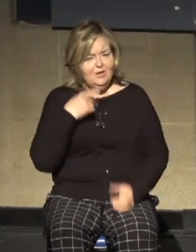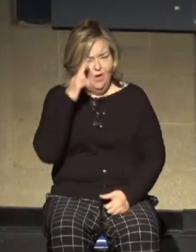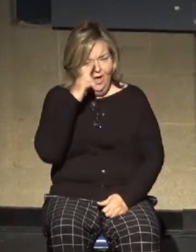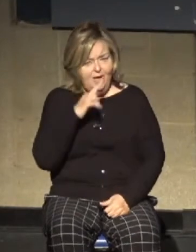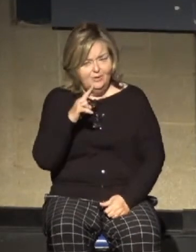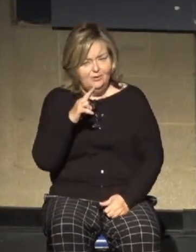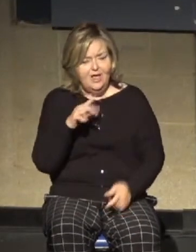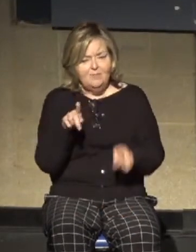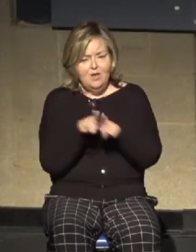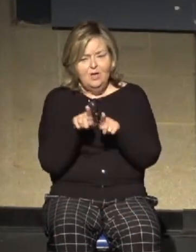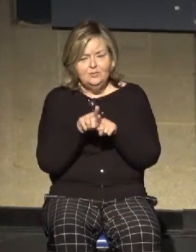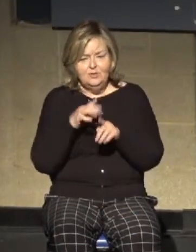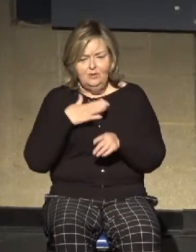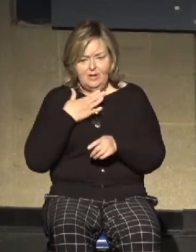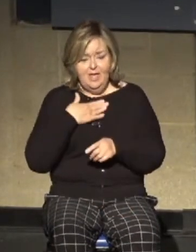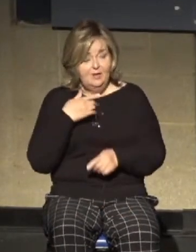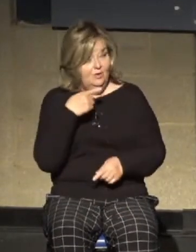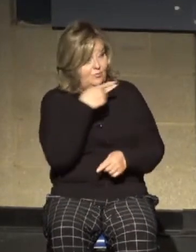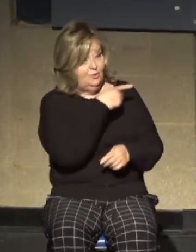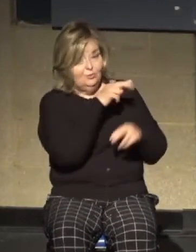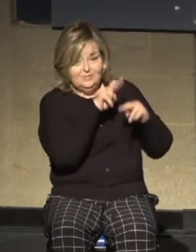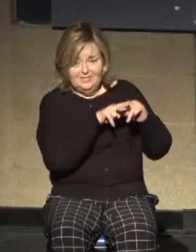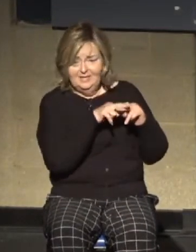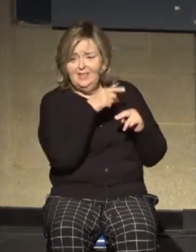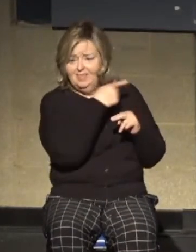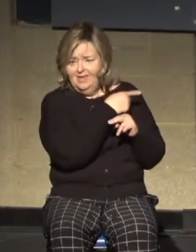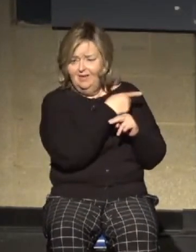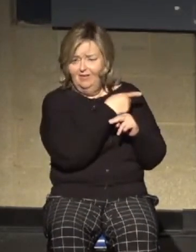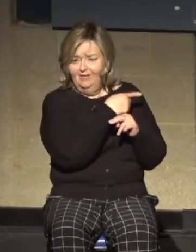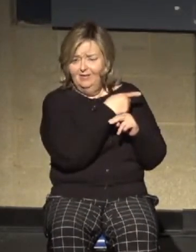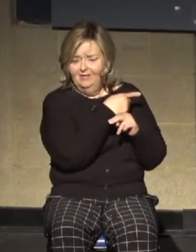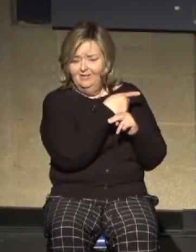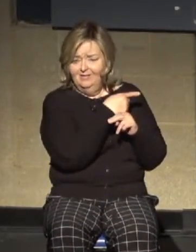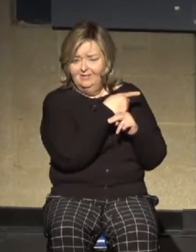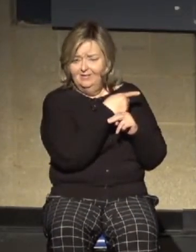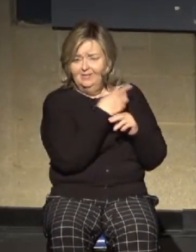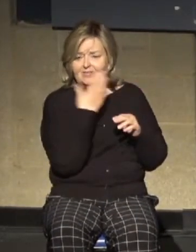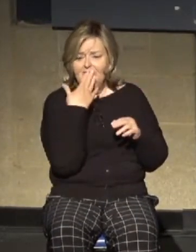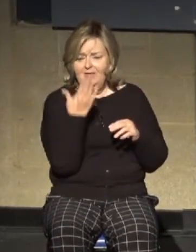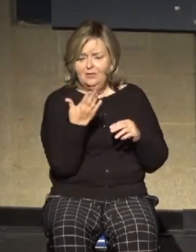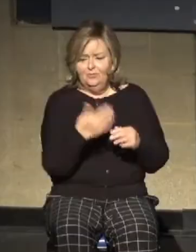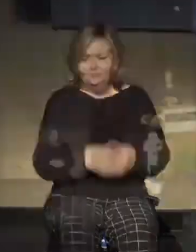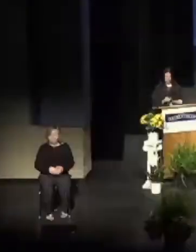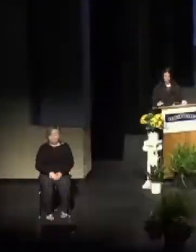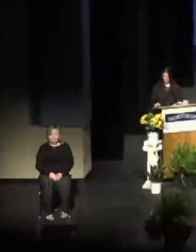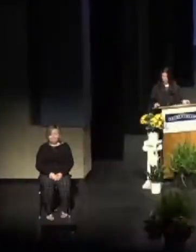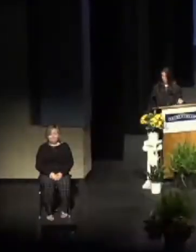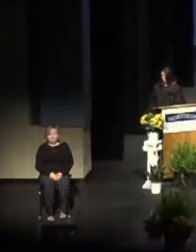I'm also glad that you're sitting in those seats. Thank you.